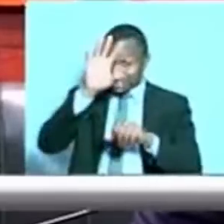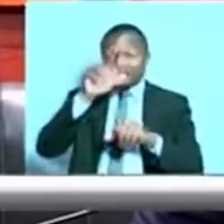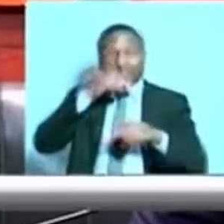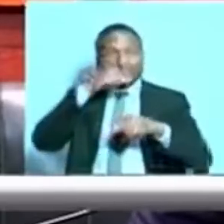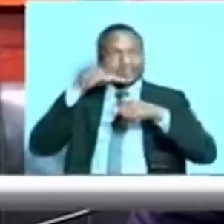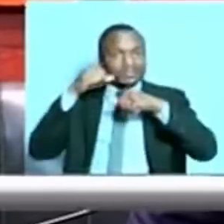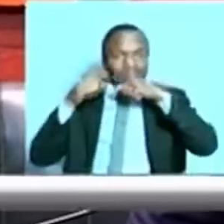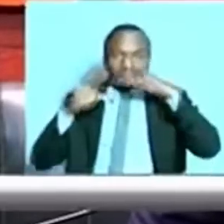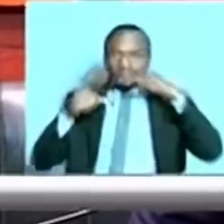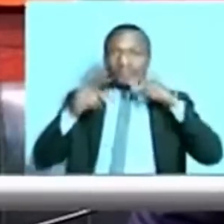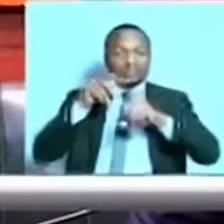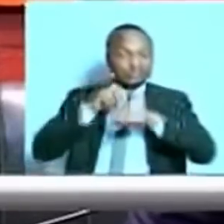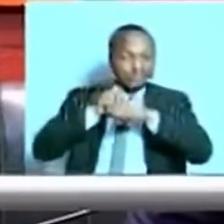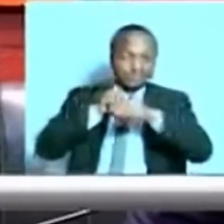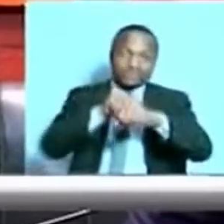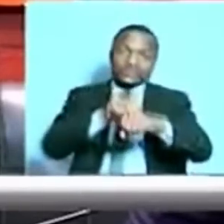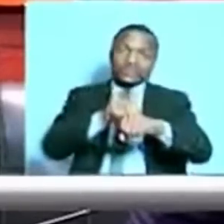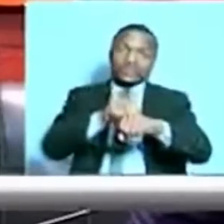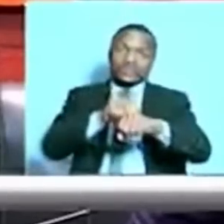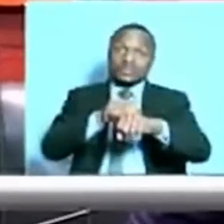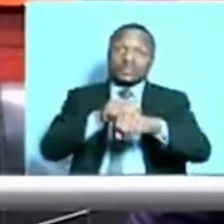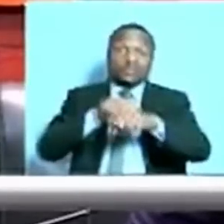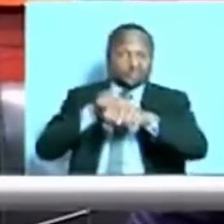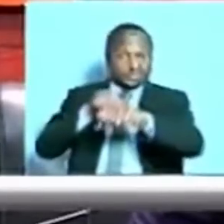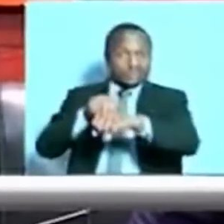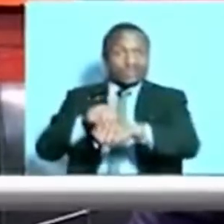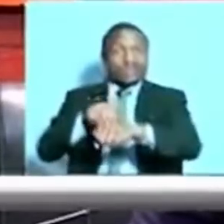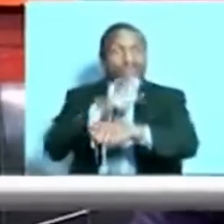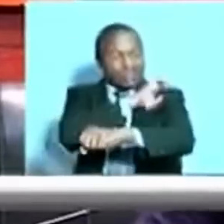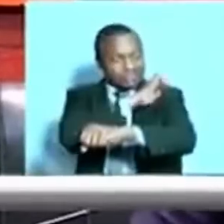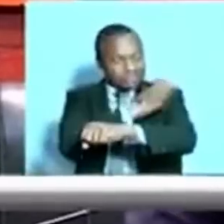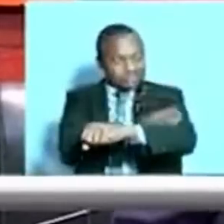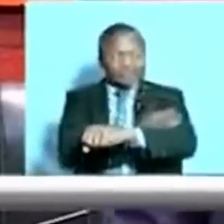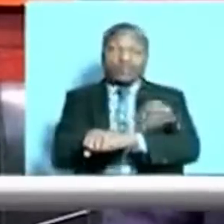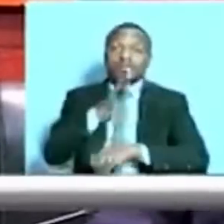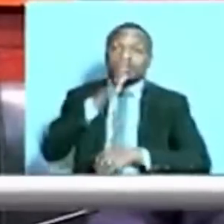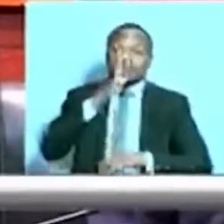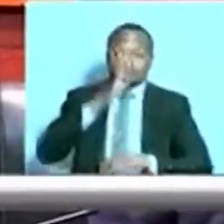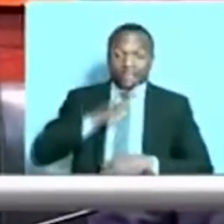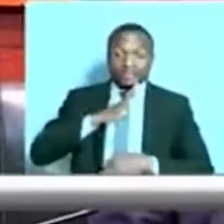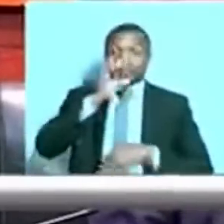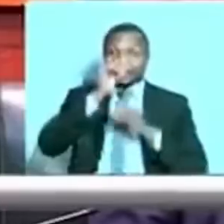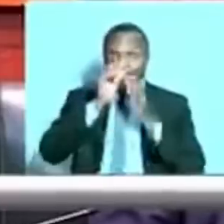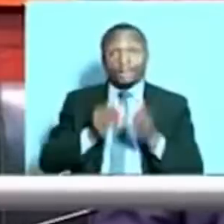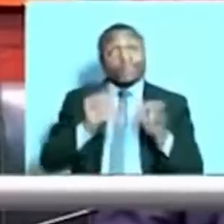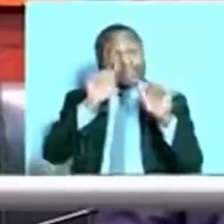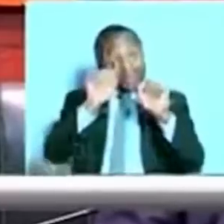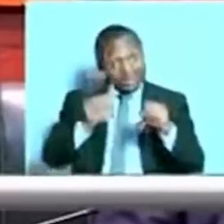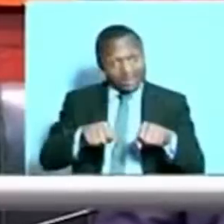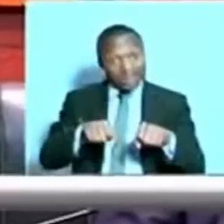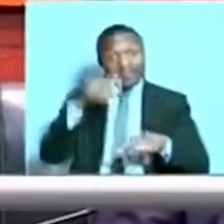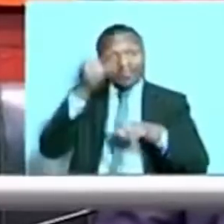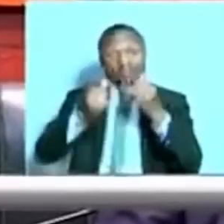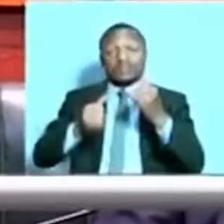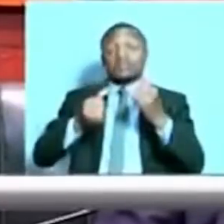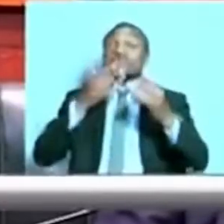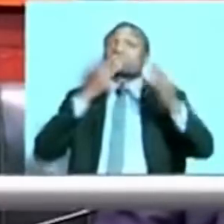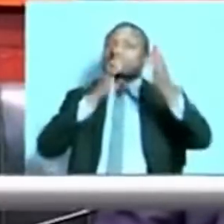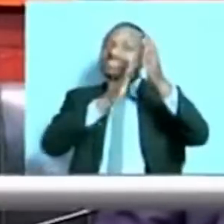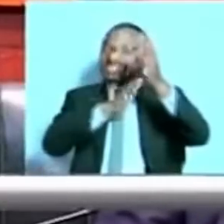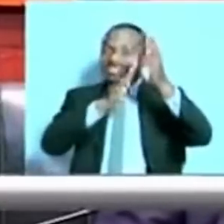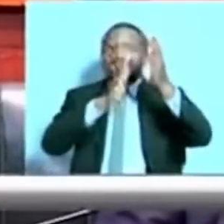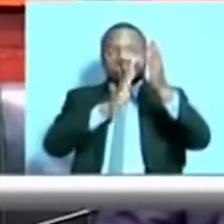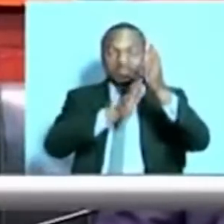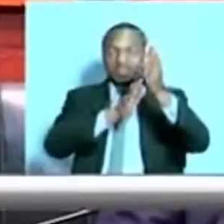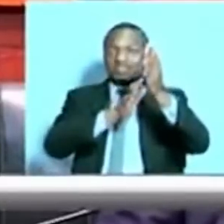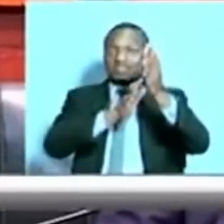agriculture, transport, logistics, and energy. Madam Speaker, let me end by commending His Excellency,